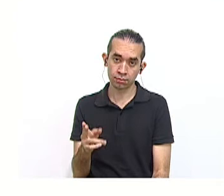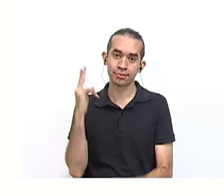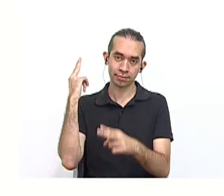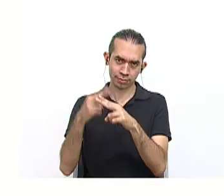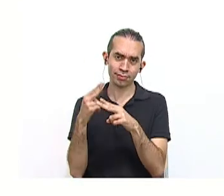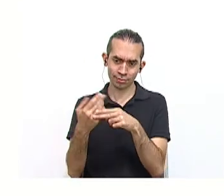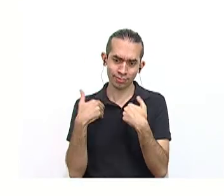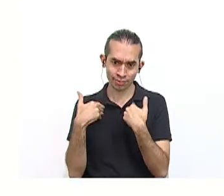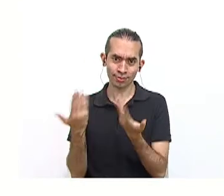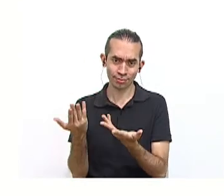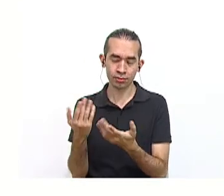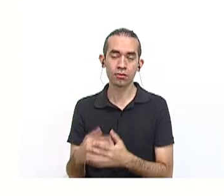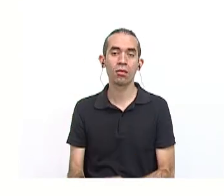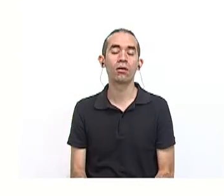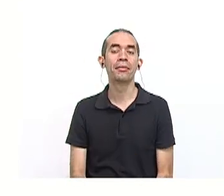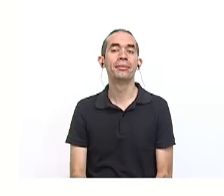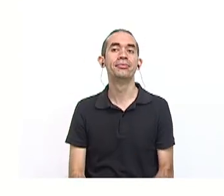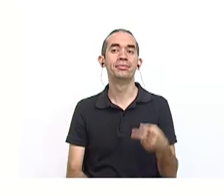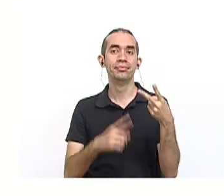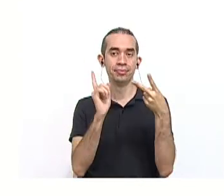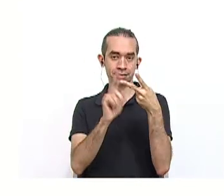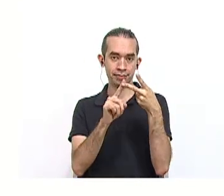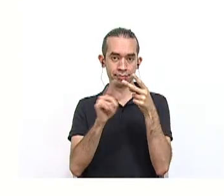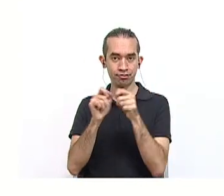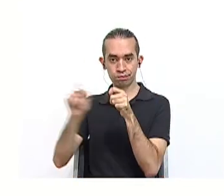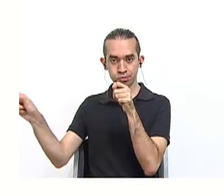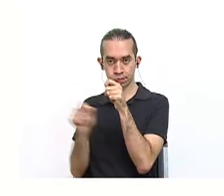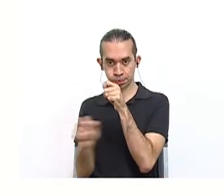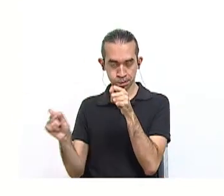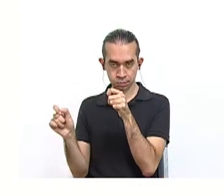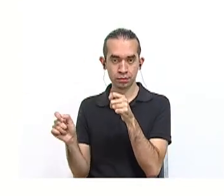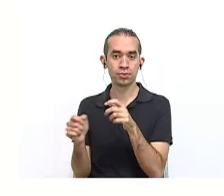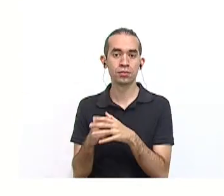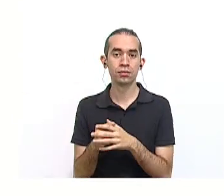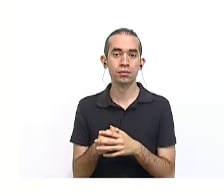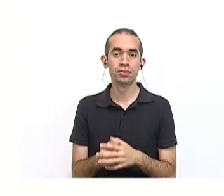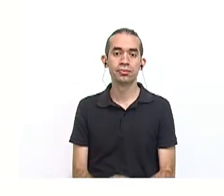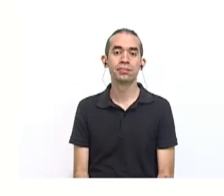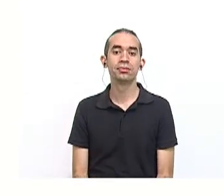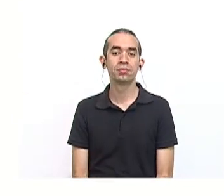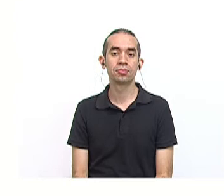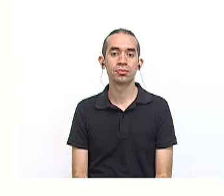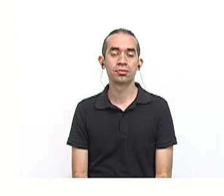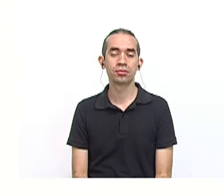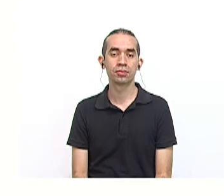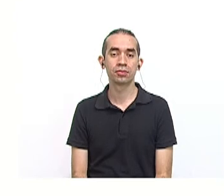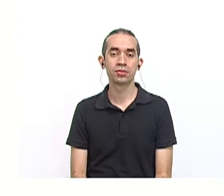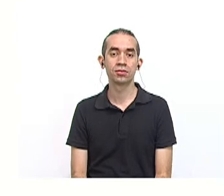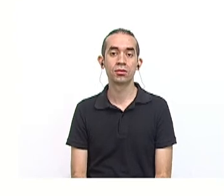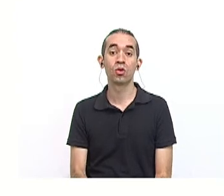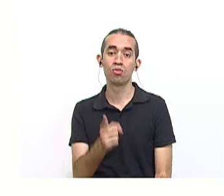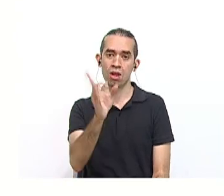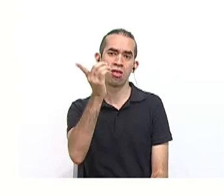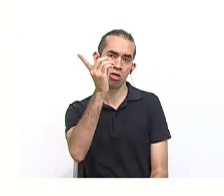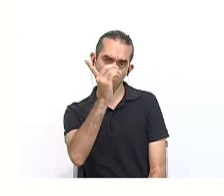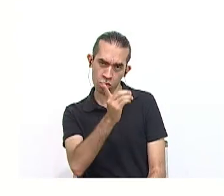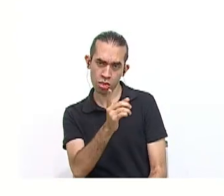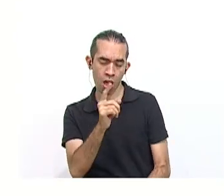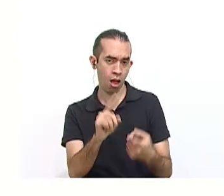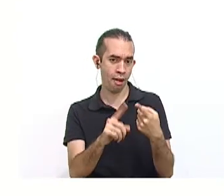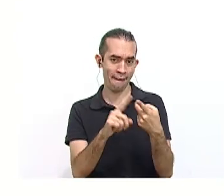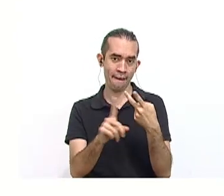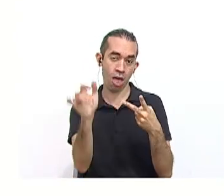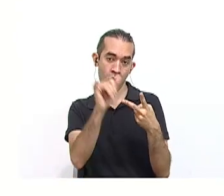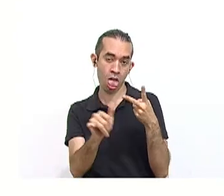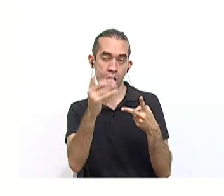right? Let's look at the second sentence that I underlined for you. It reveals where you have been, how long you